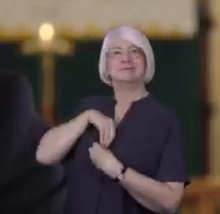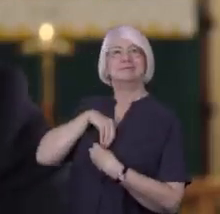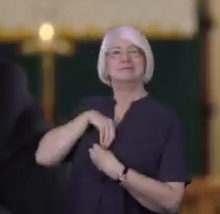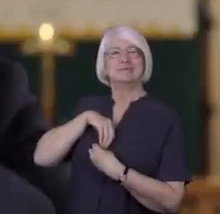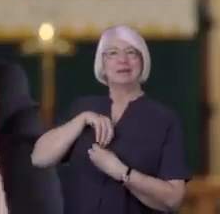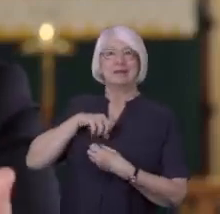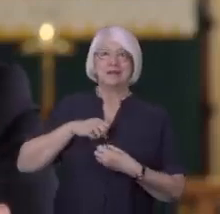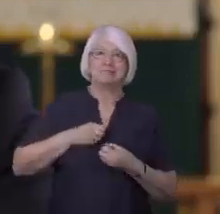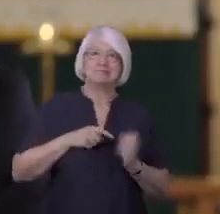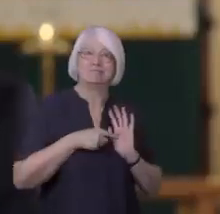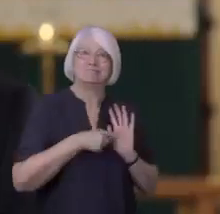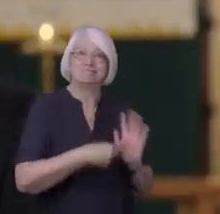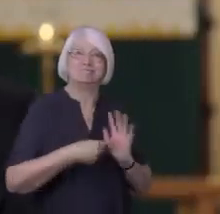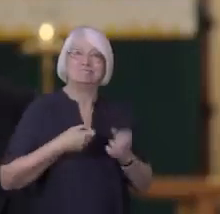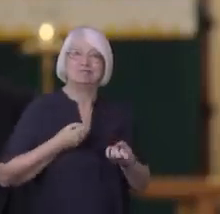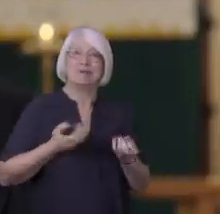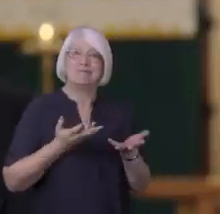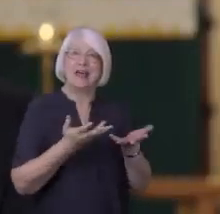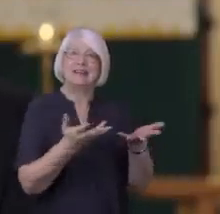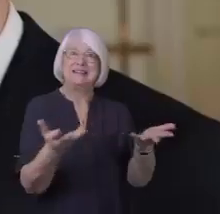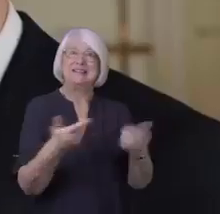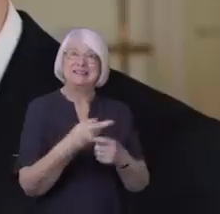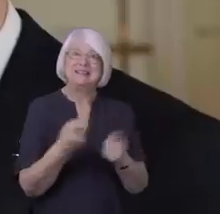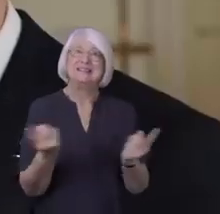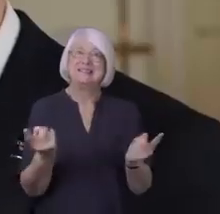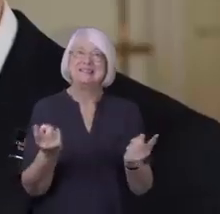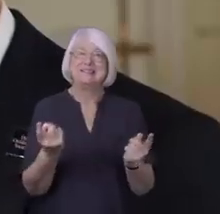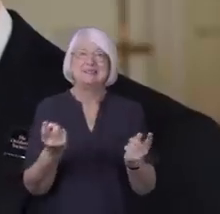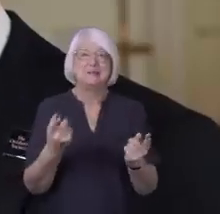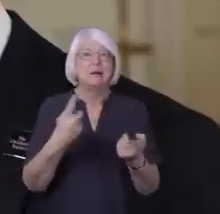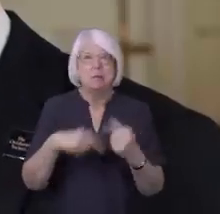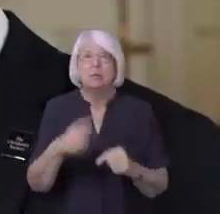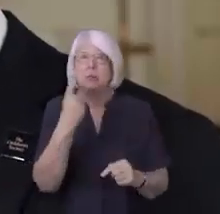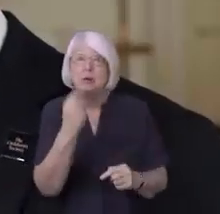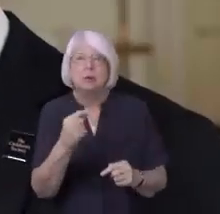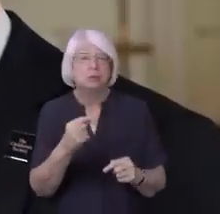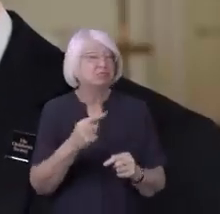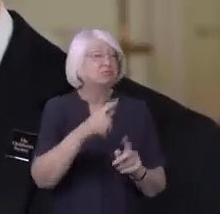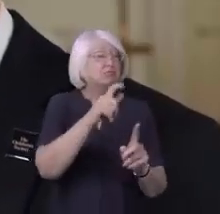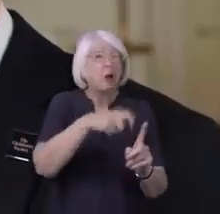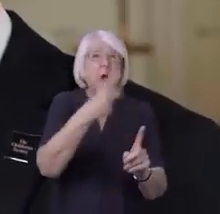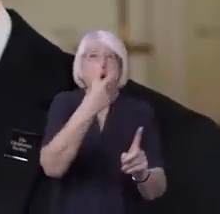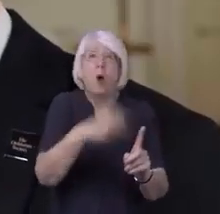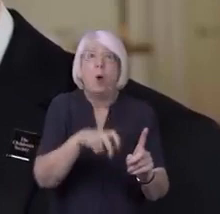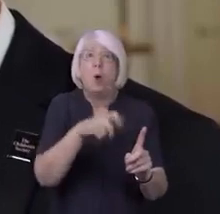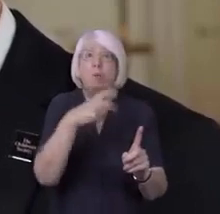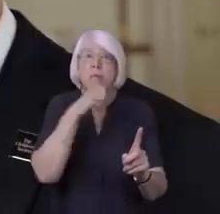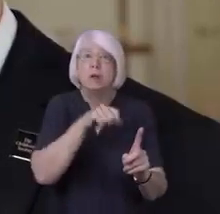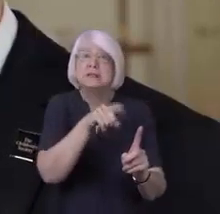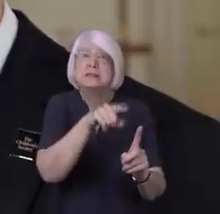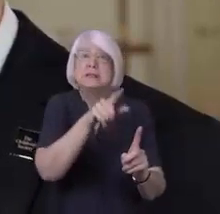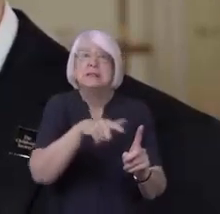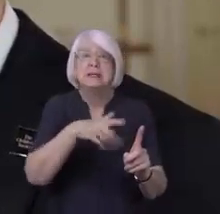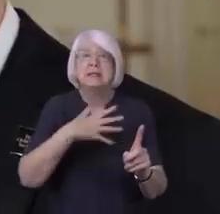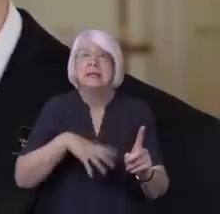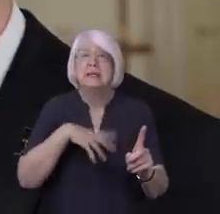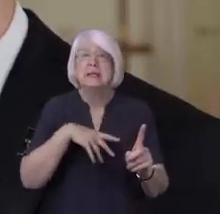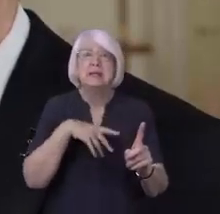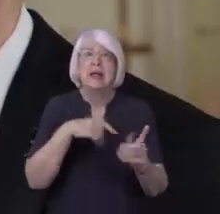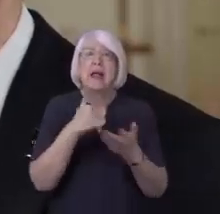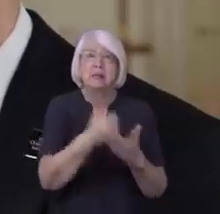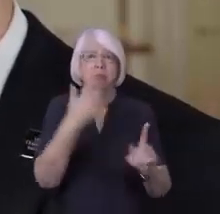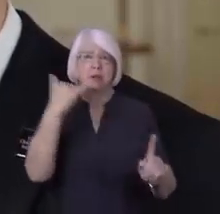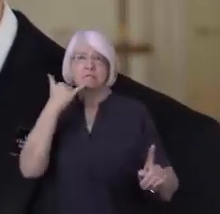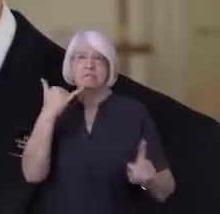and then we can reflect it to those around us. We can pick up the phone to an elderly person having a tough time and feeling alone. We can